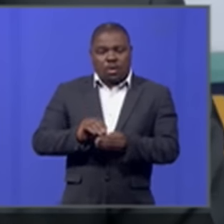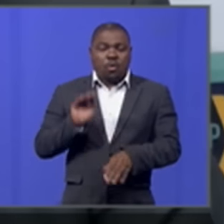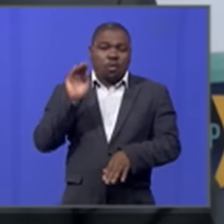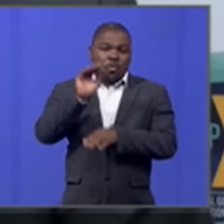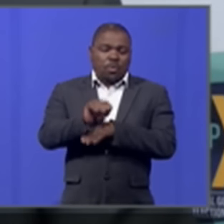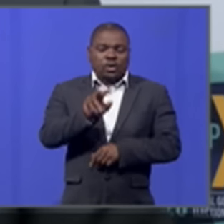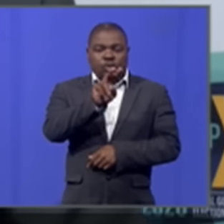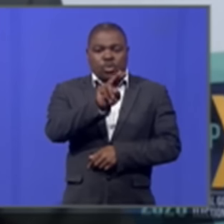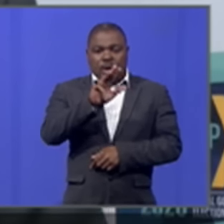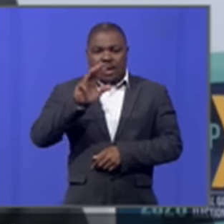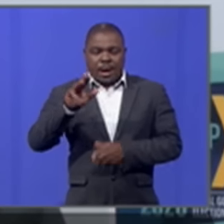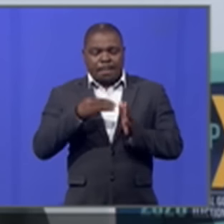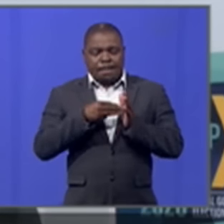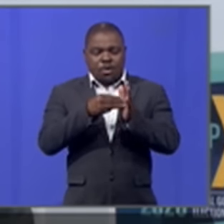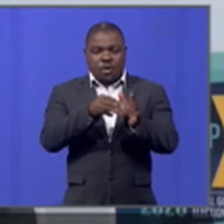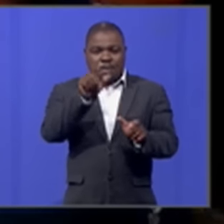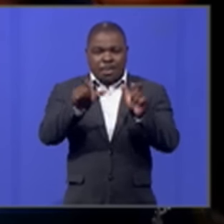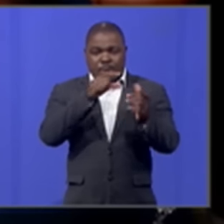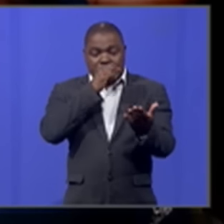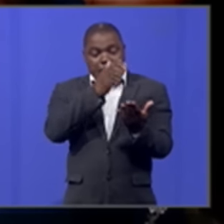29 million voters.